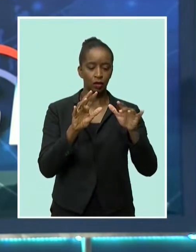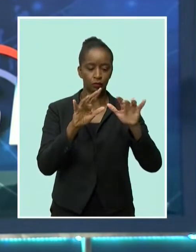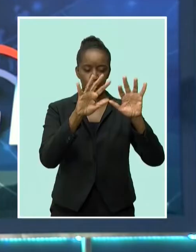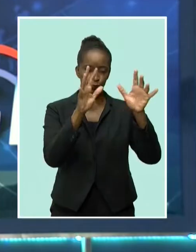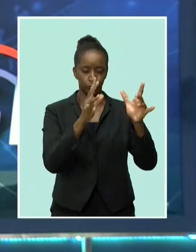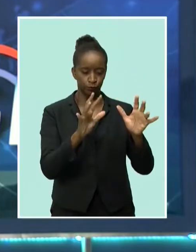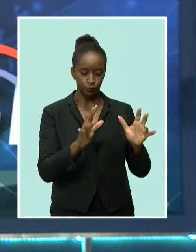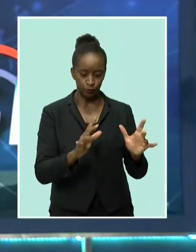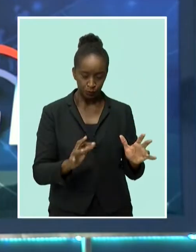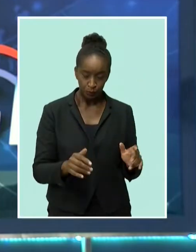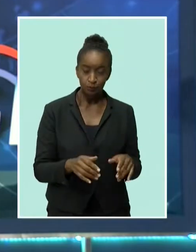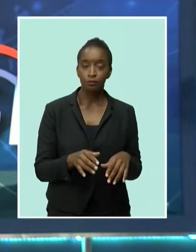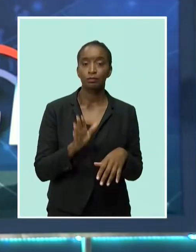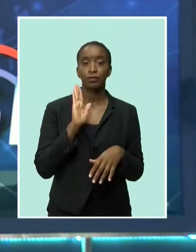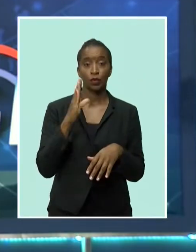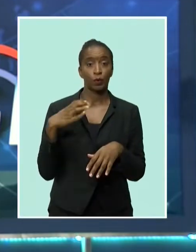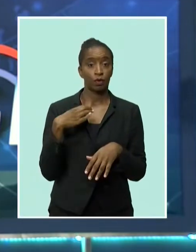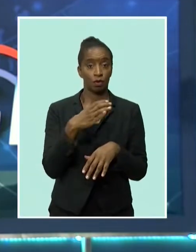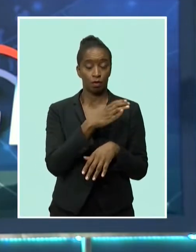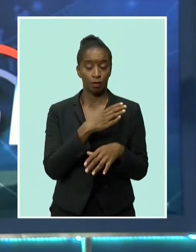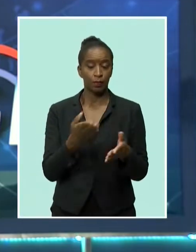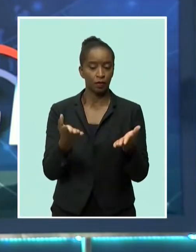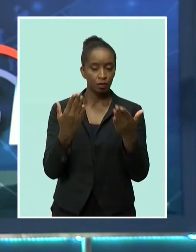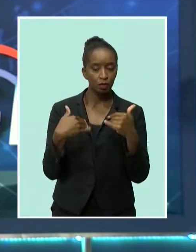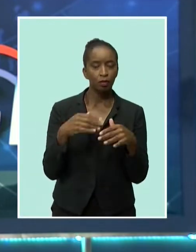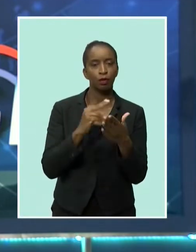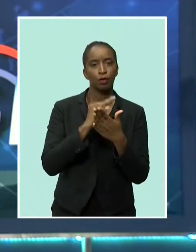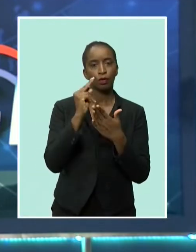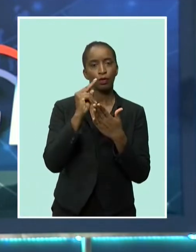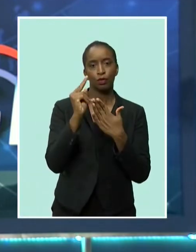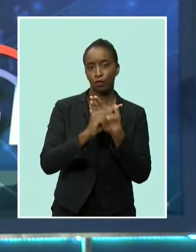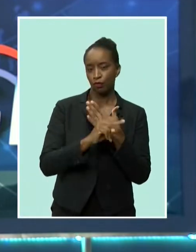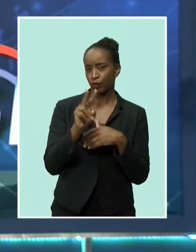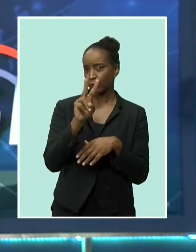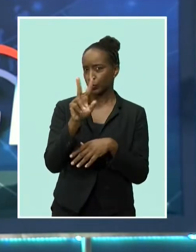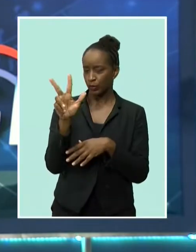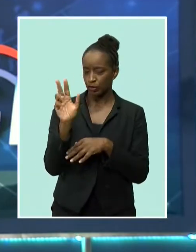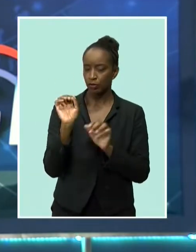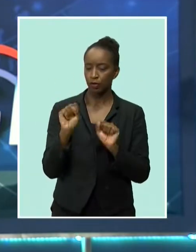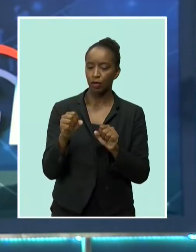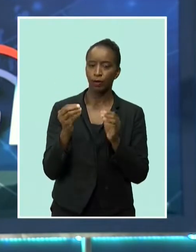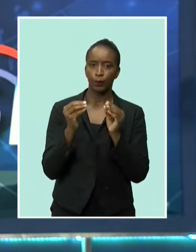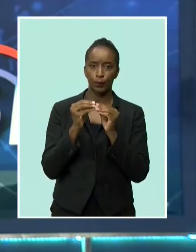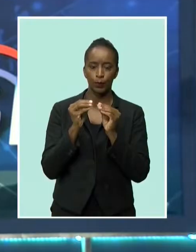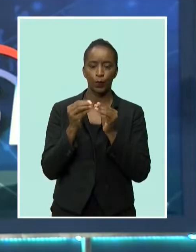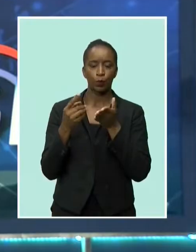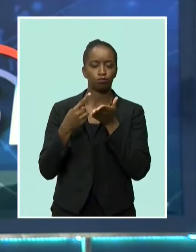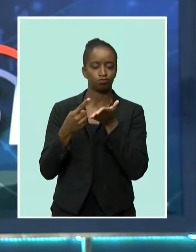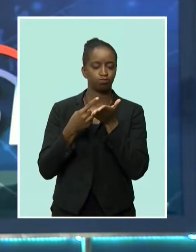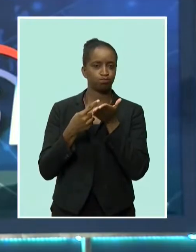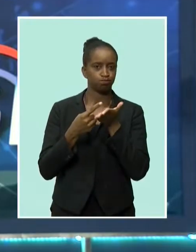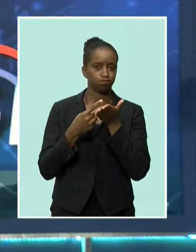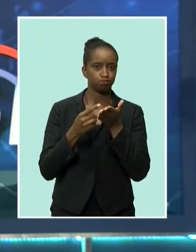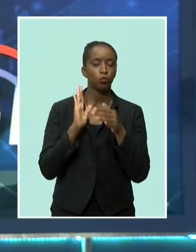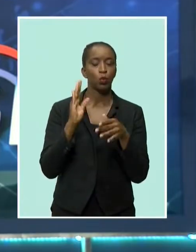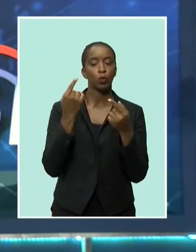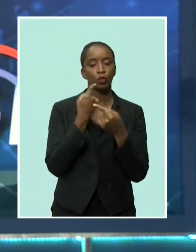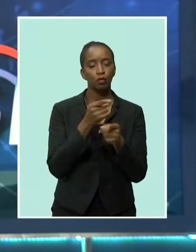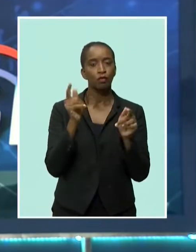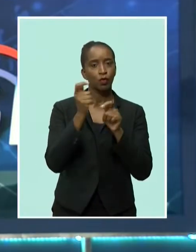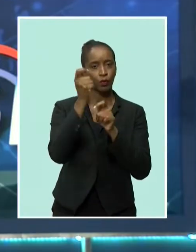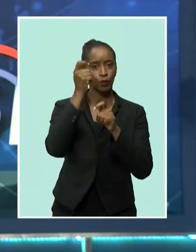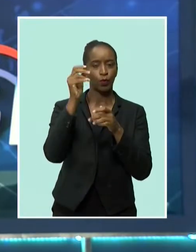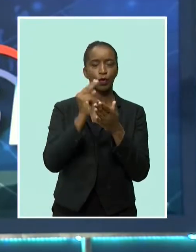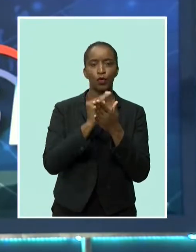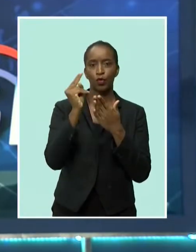then invite them to have a meeting on November 23rd to have additional discussions, and then the winner will be announced on November 25th to